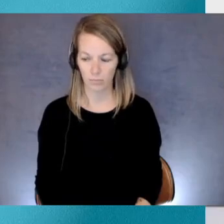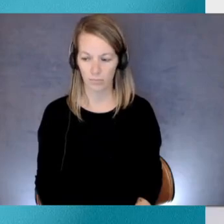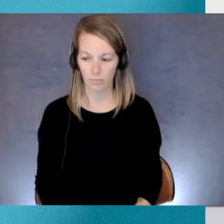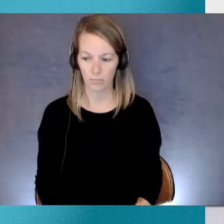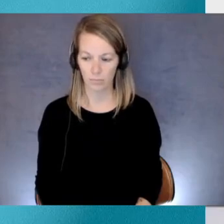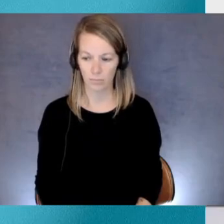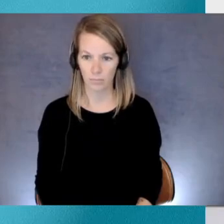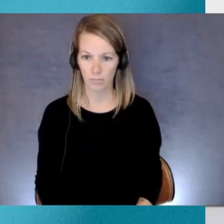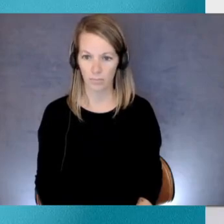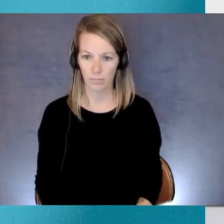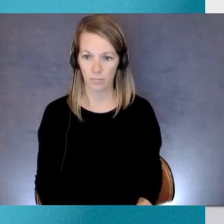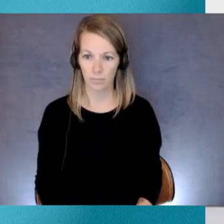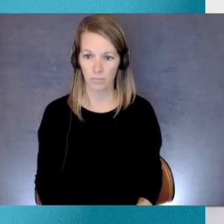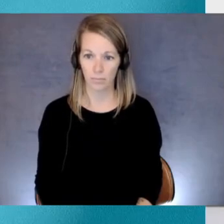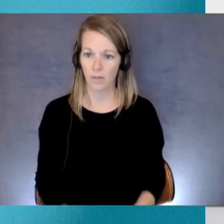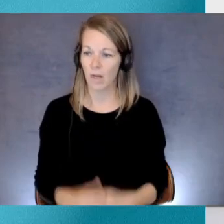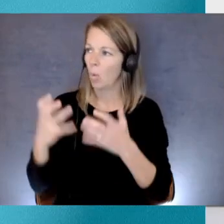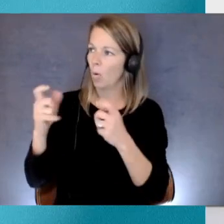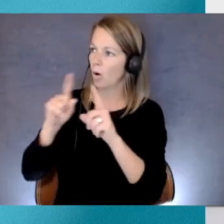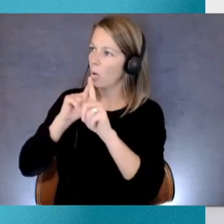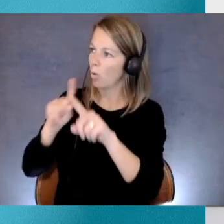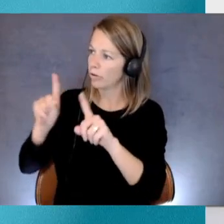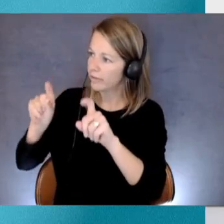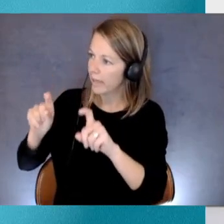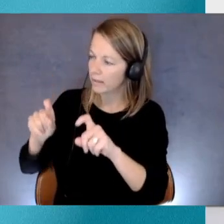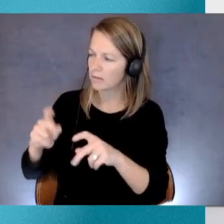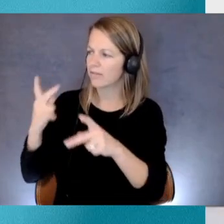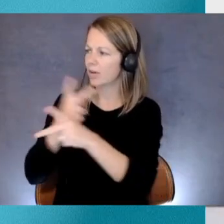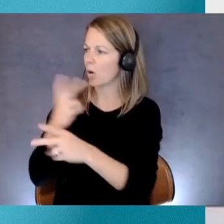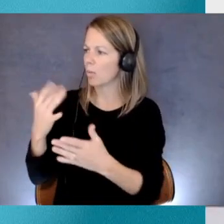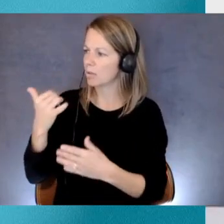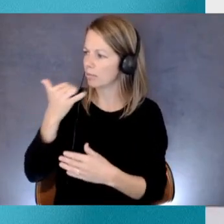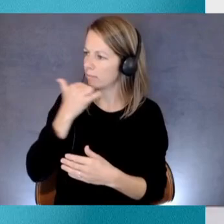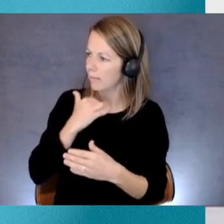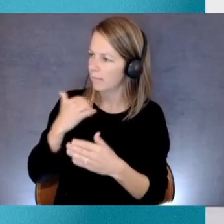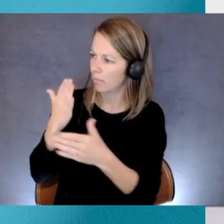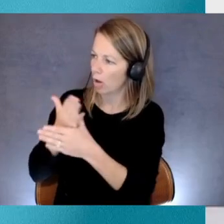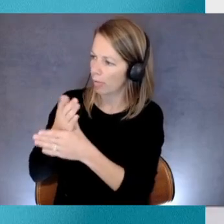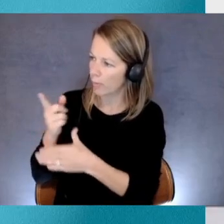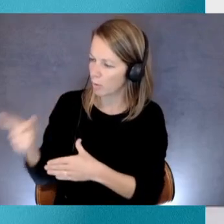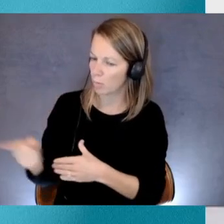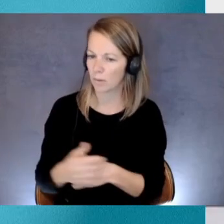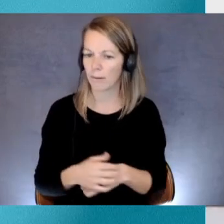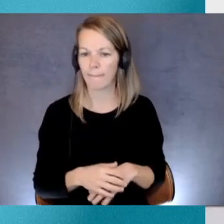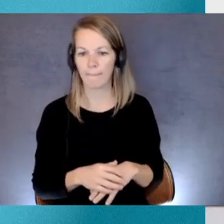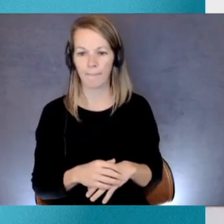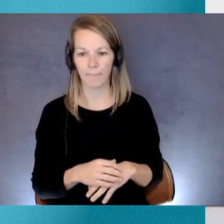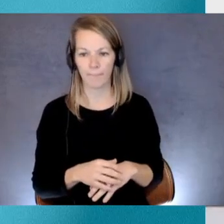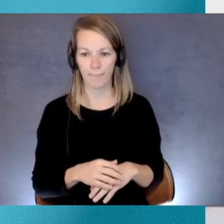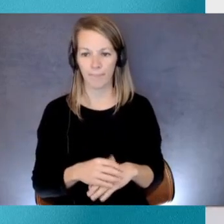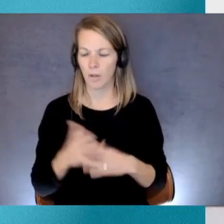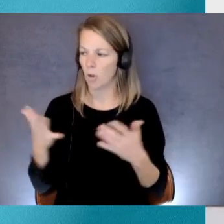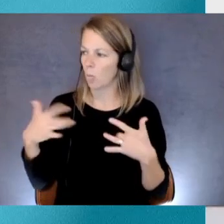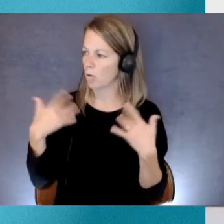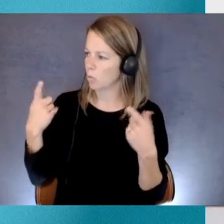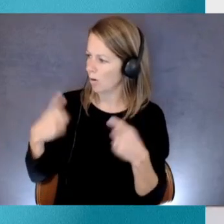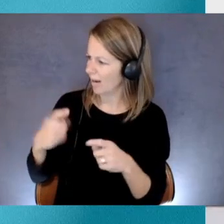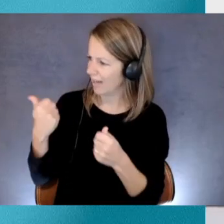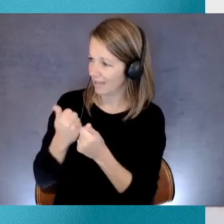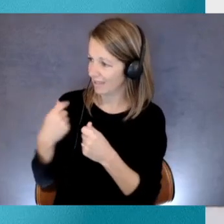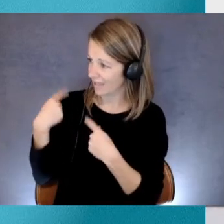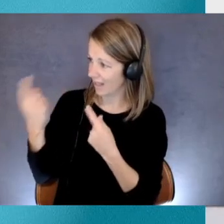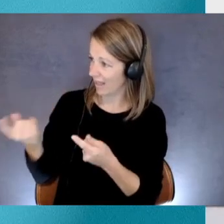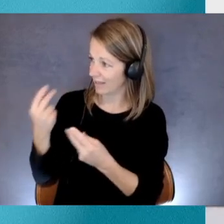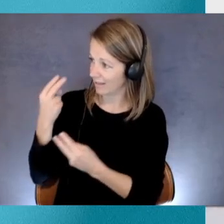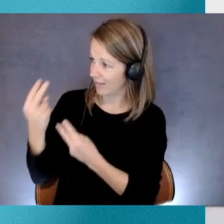I want to order tests and these medicines for you. Let's figure out what's been bothering you. Good. Thank you. What's going on? Anything since your last visit?